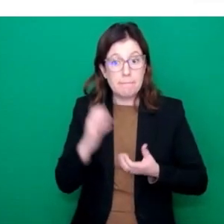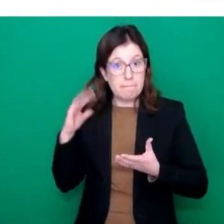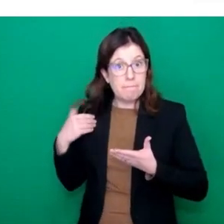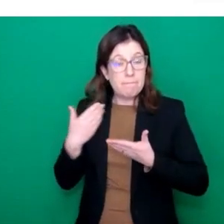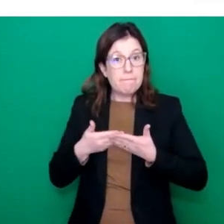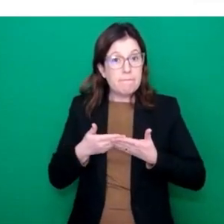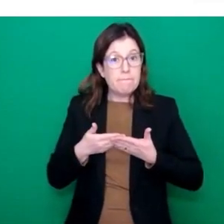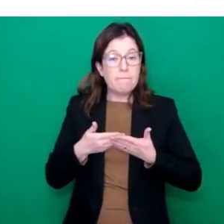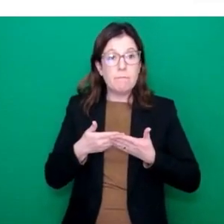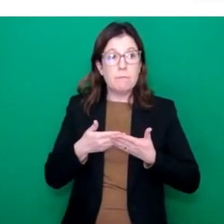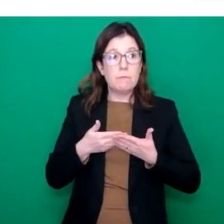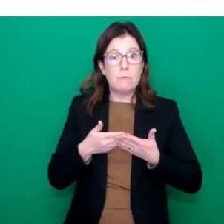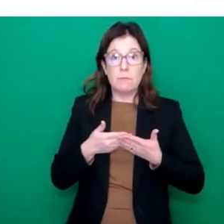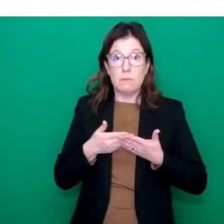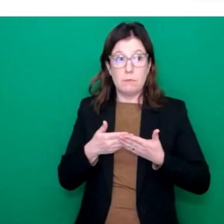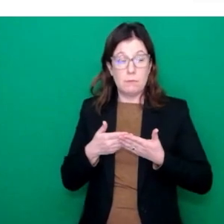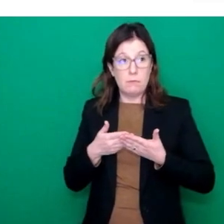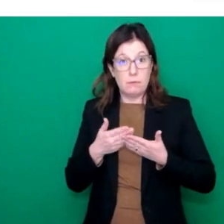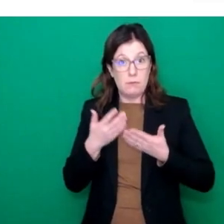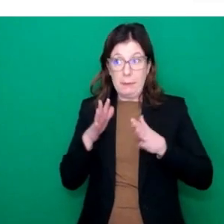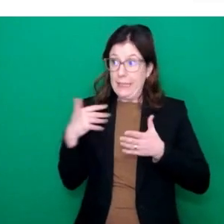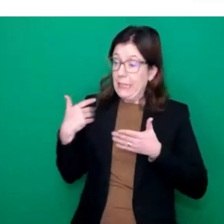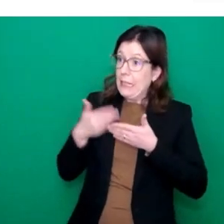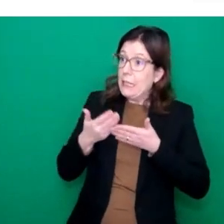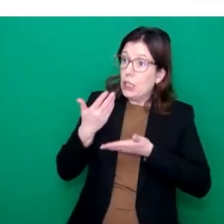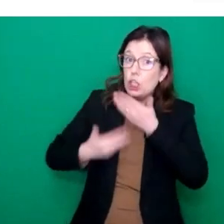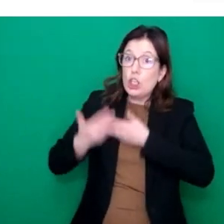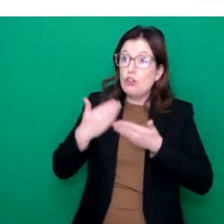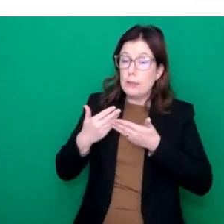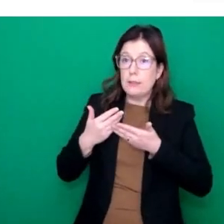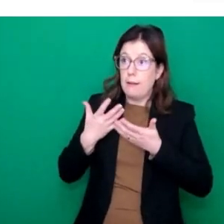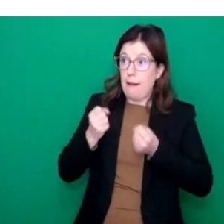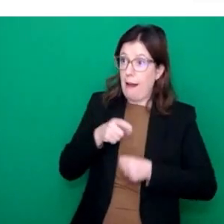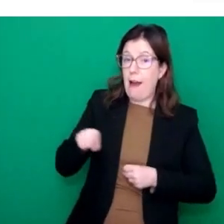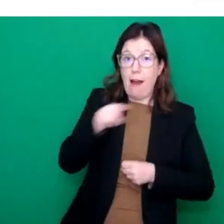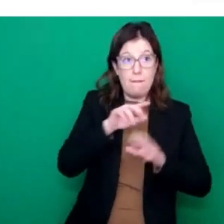and all the discomfort it has caused and is still causing to many people across the globe?